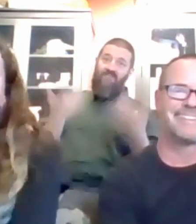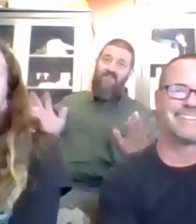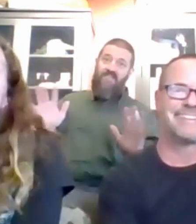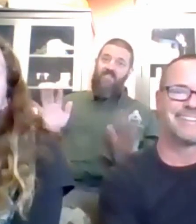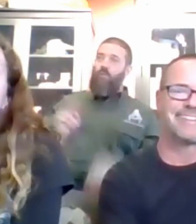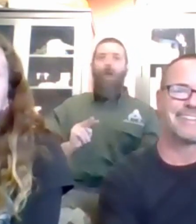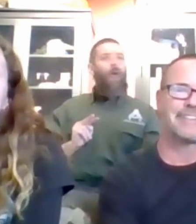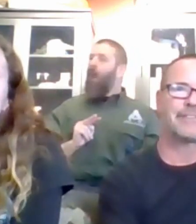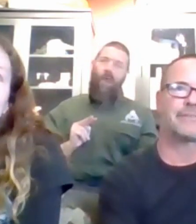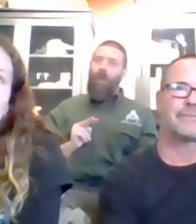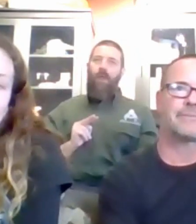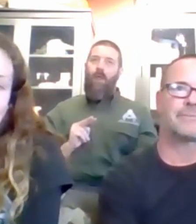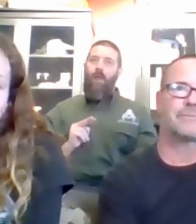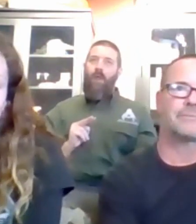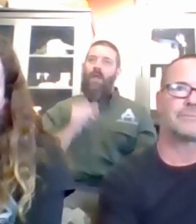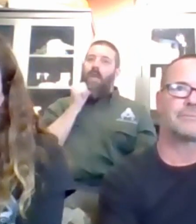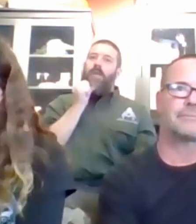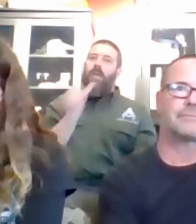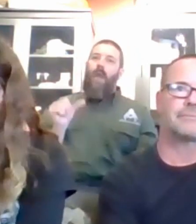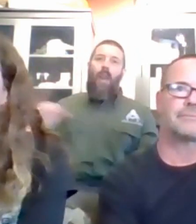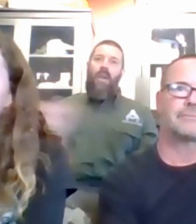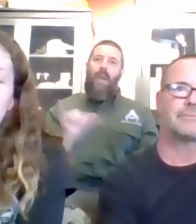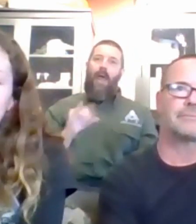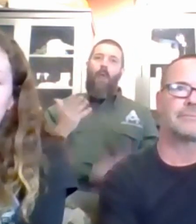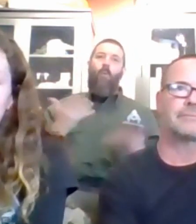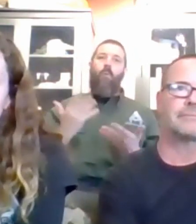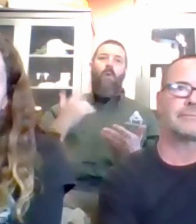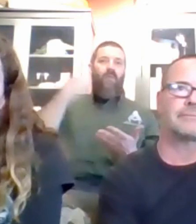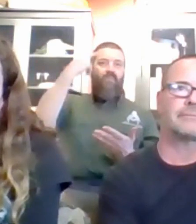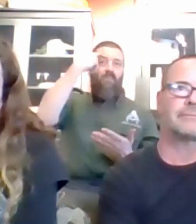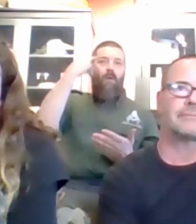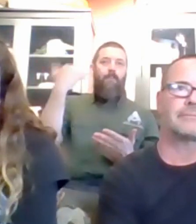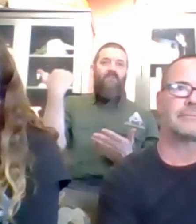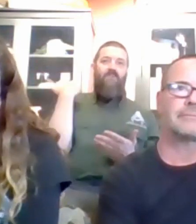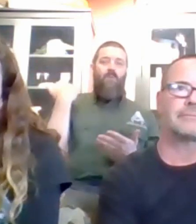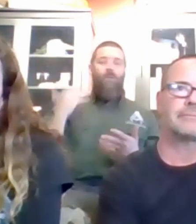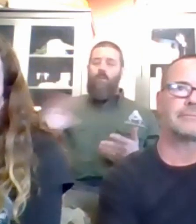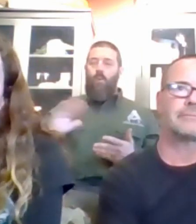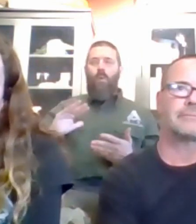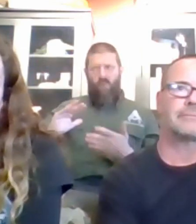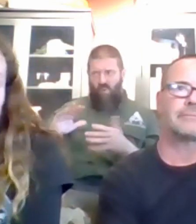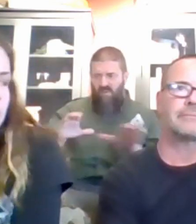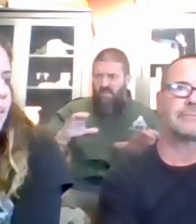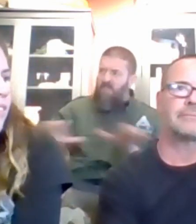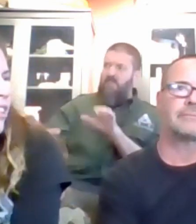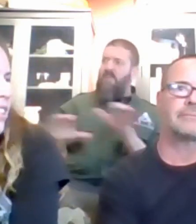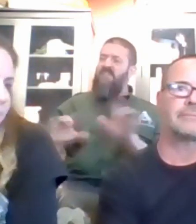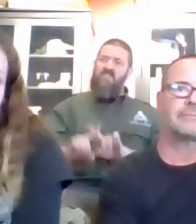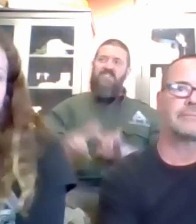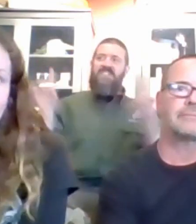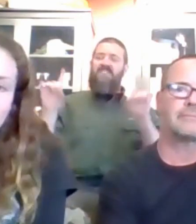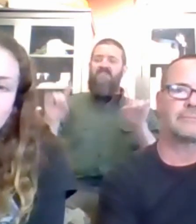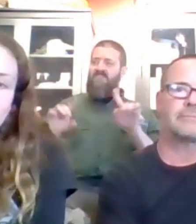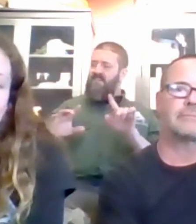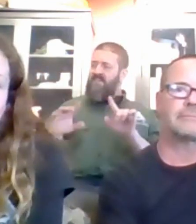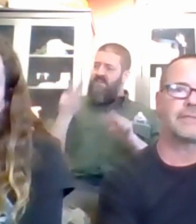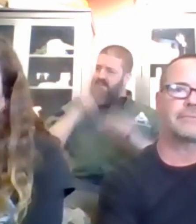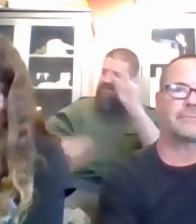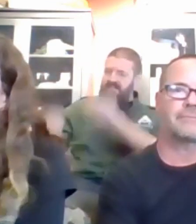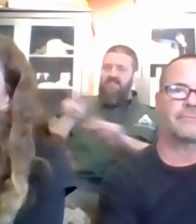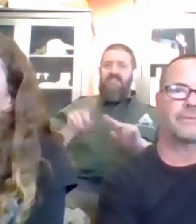this is not at all what we thought it was going to be. We thought they were like not as, I don't know, they're so different than how they act in